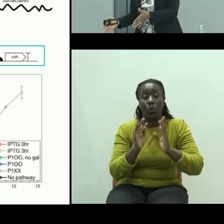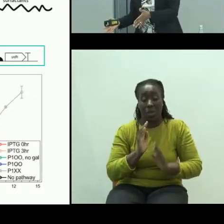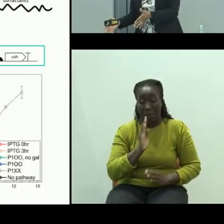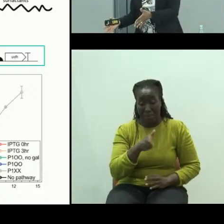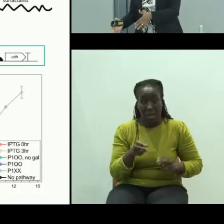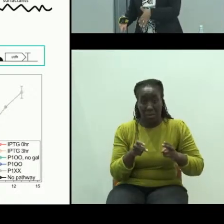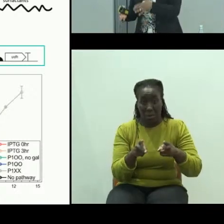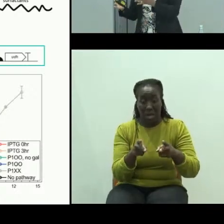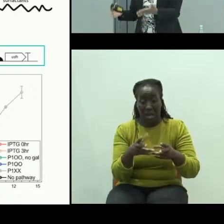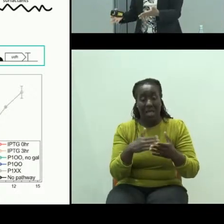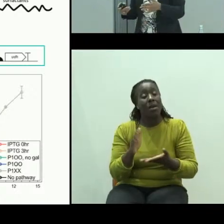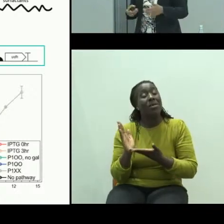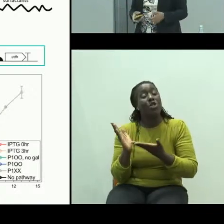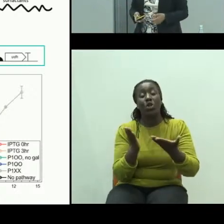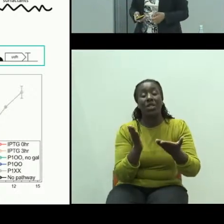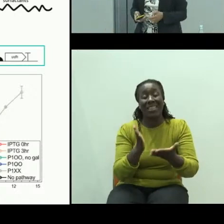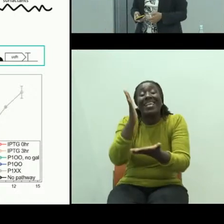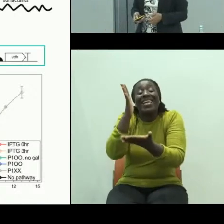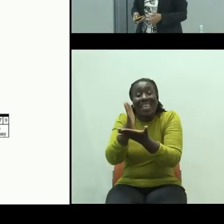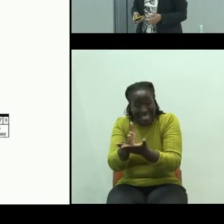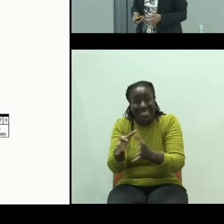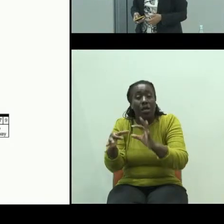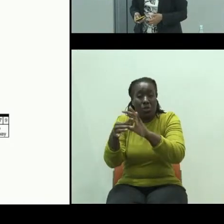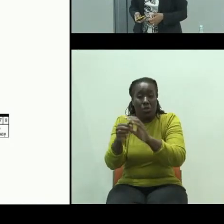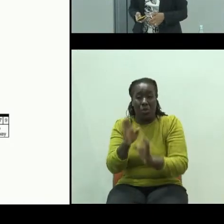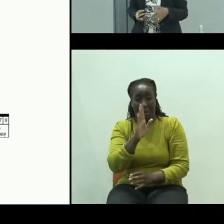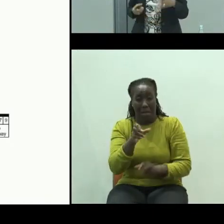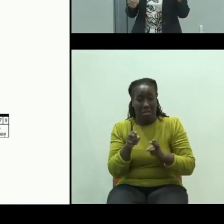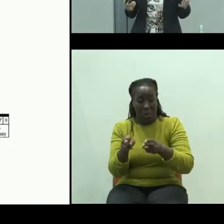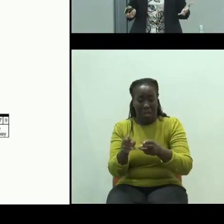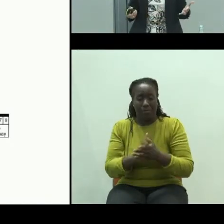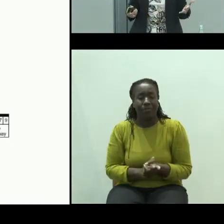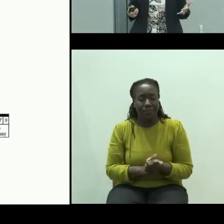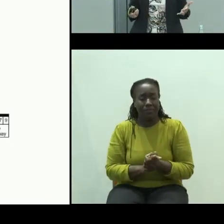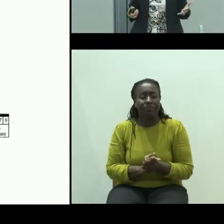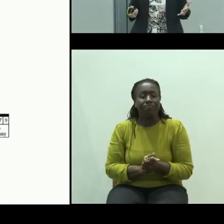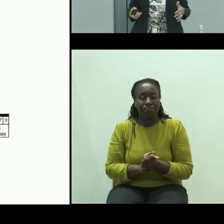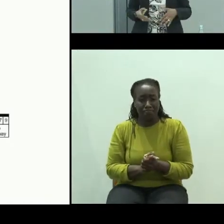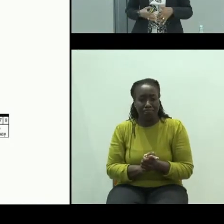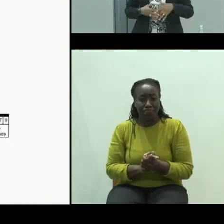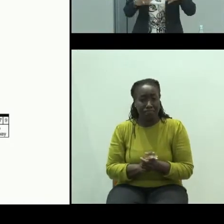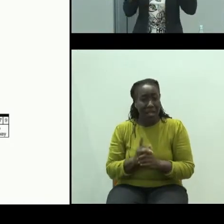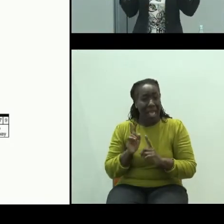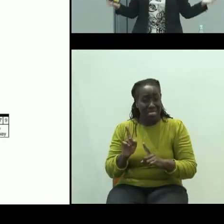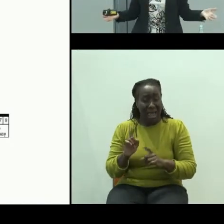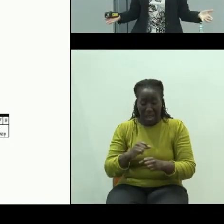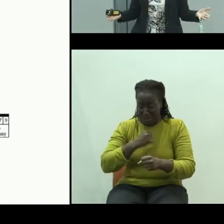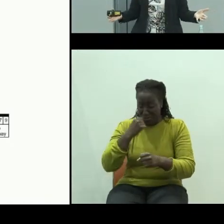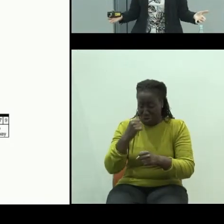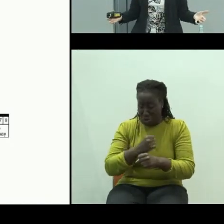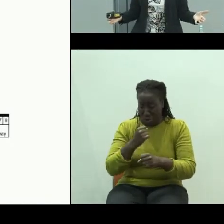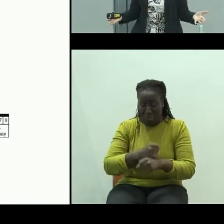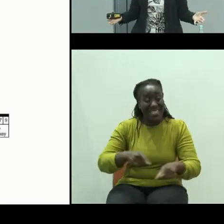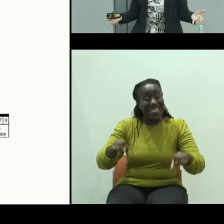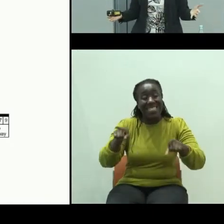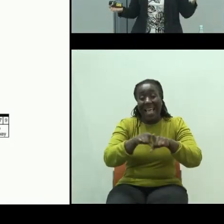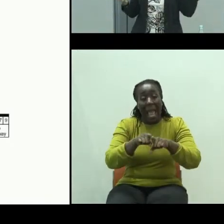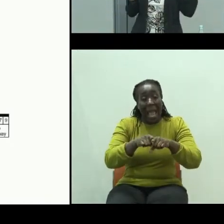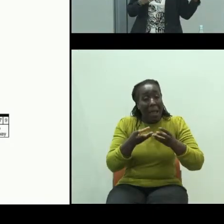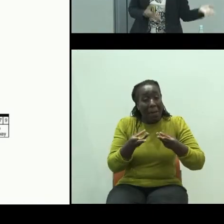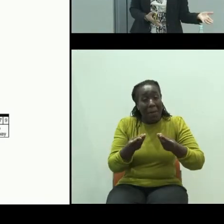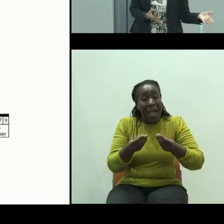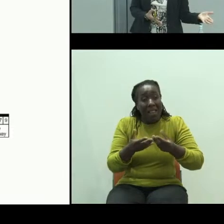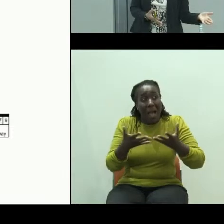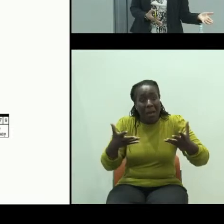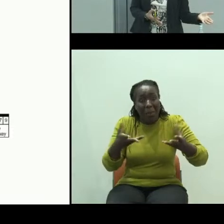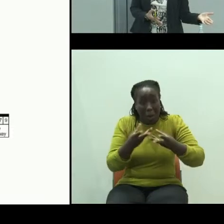are if we induce with something that is associated with the pathway. And in fact, they actually produce the same amount of material